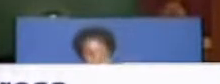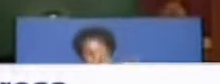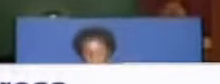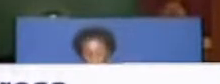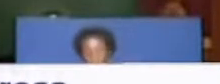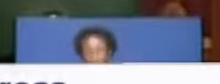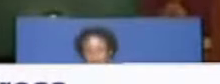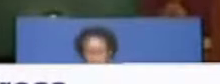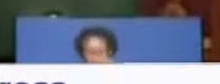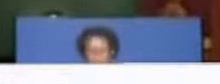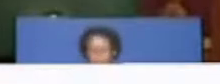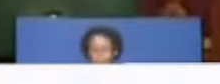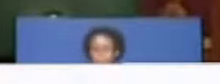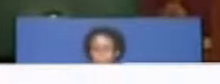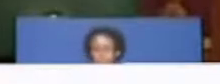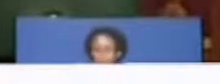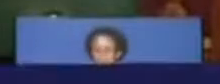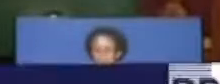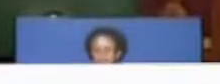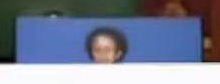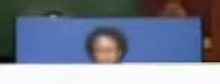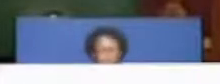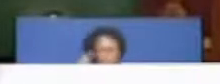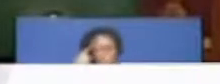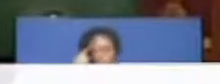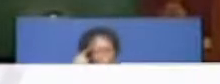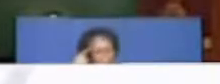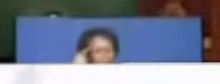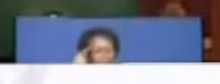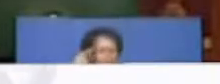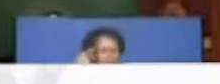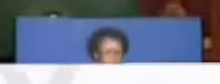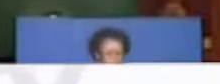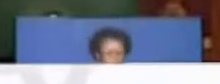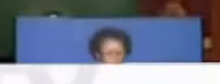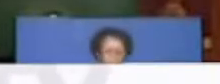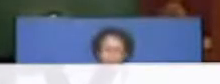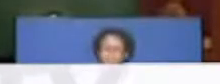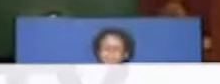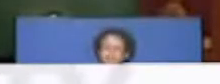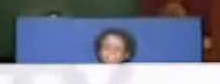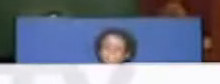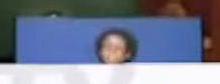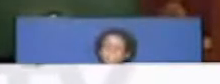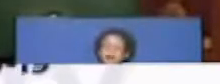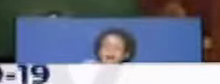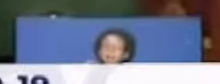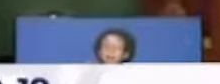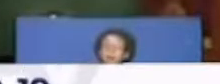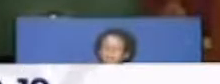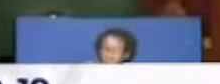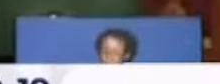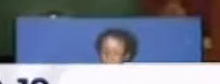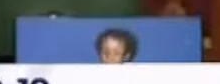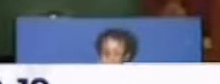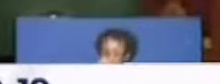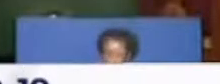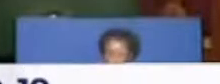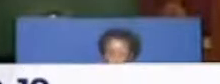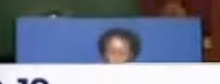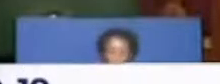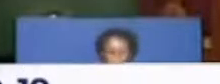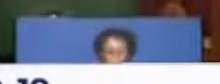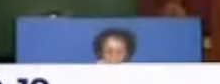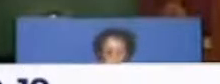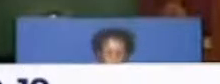Kenya to consider revising the maximum amount an individual or enterprise can withdraw or deposit from a bank